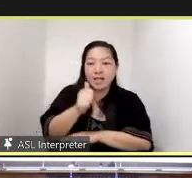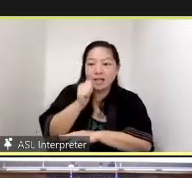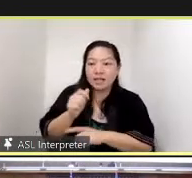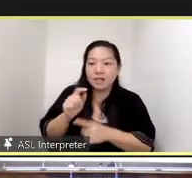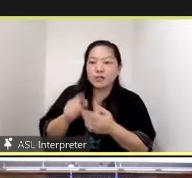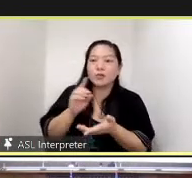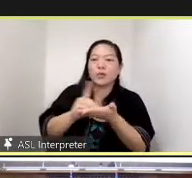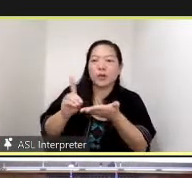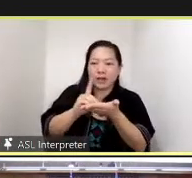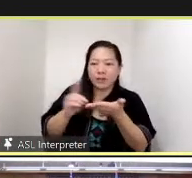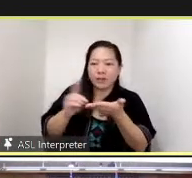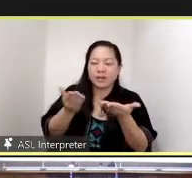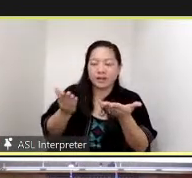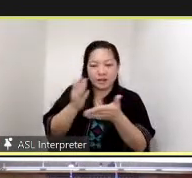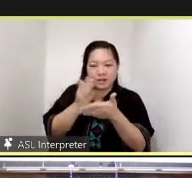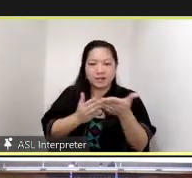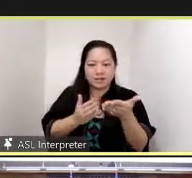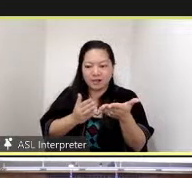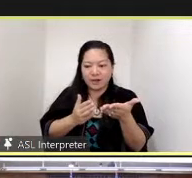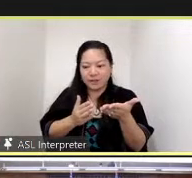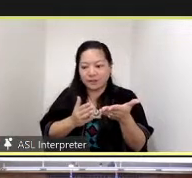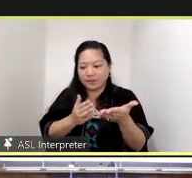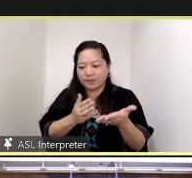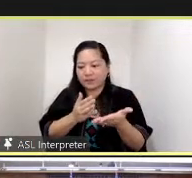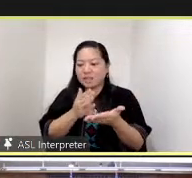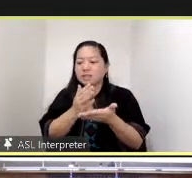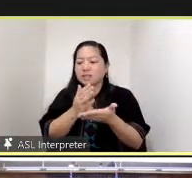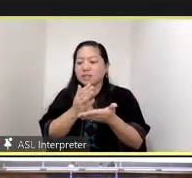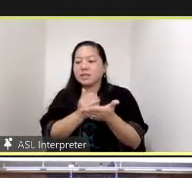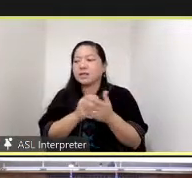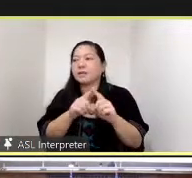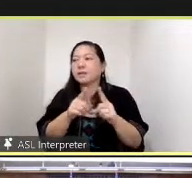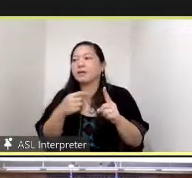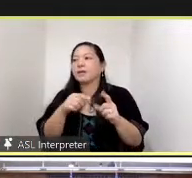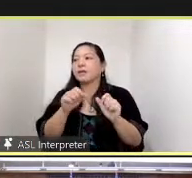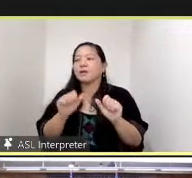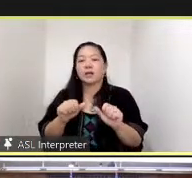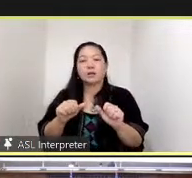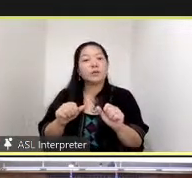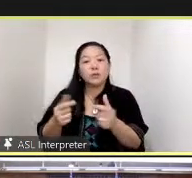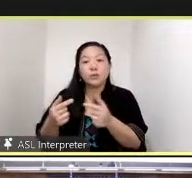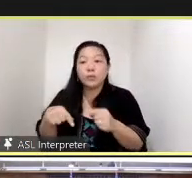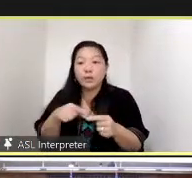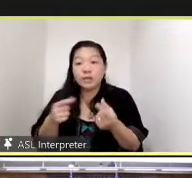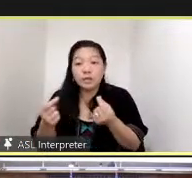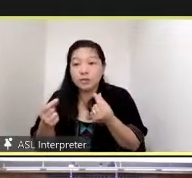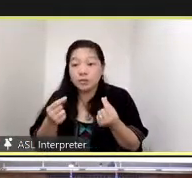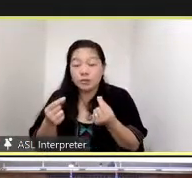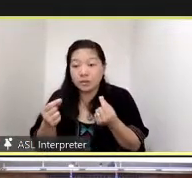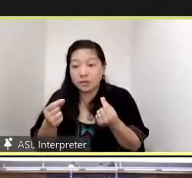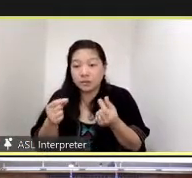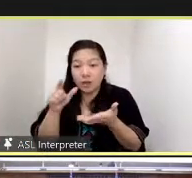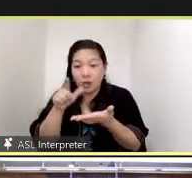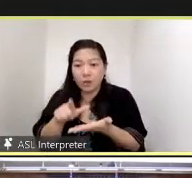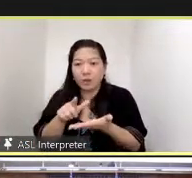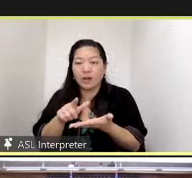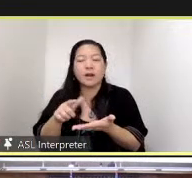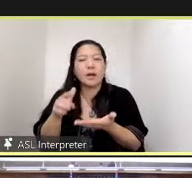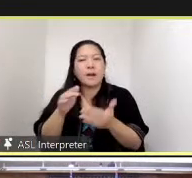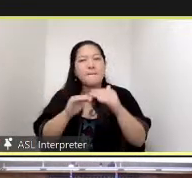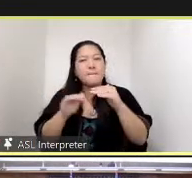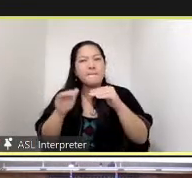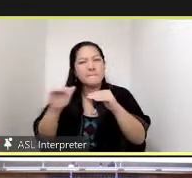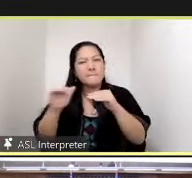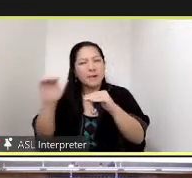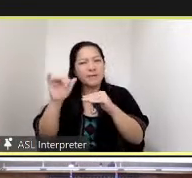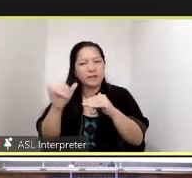little bit of a data trick there. But you can see that we are doing below Hawaii, and even above that, we're actually